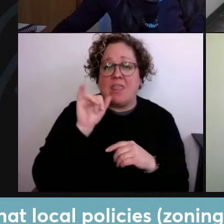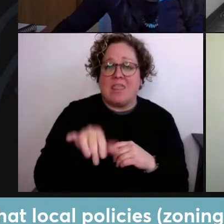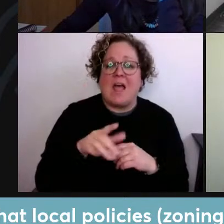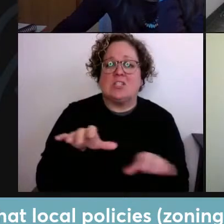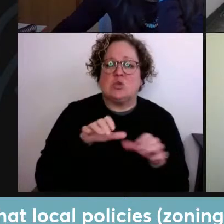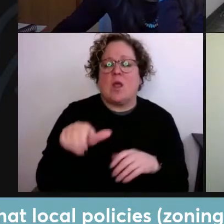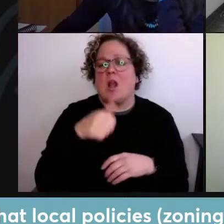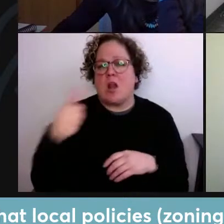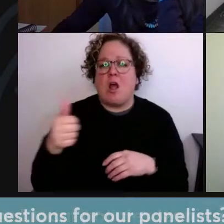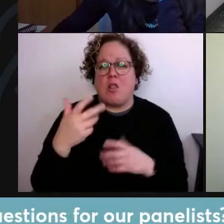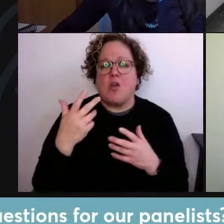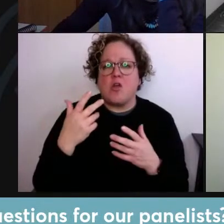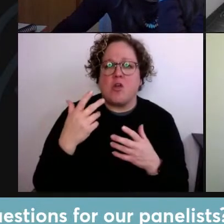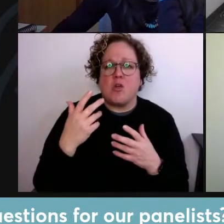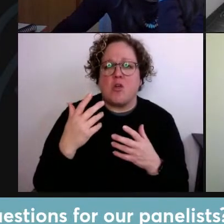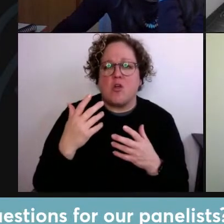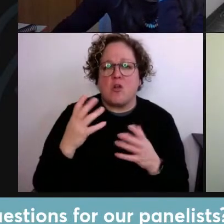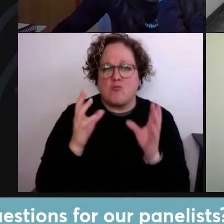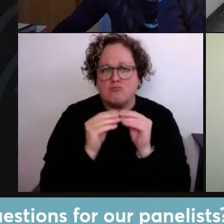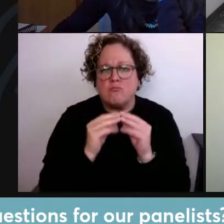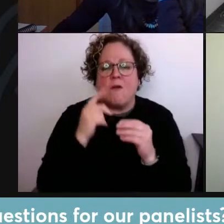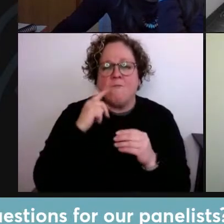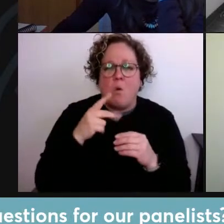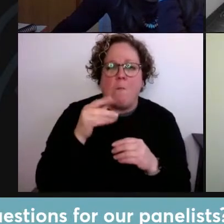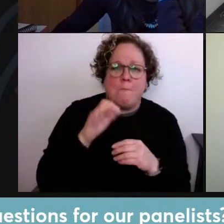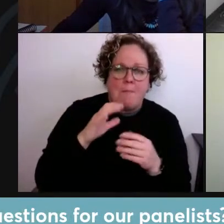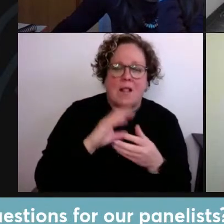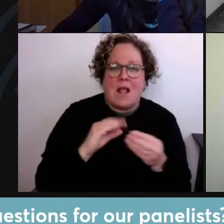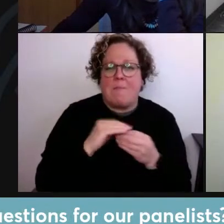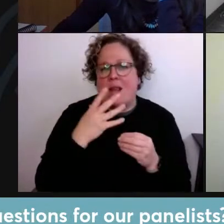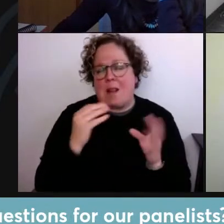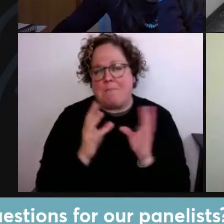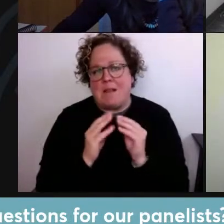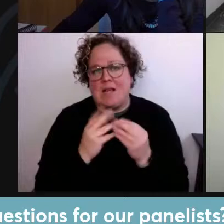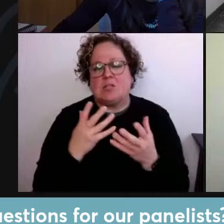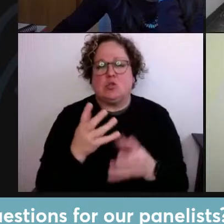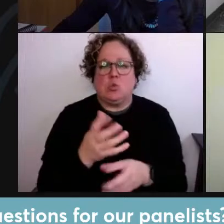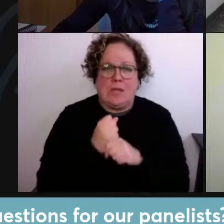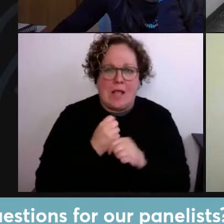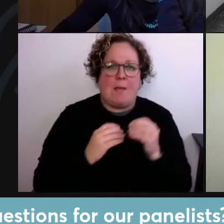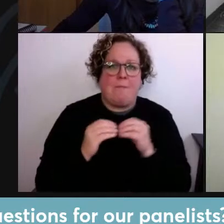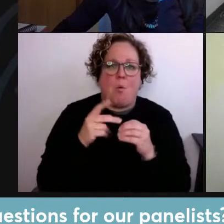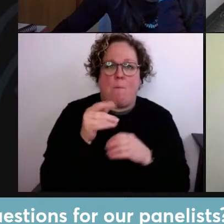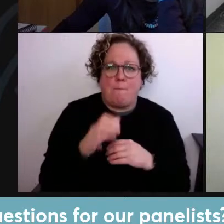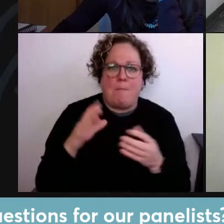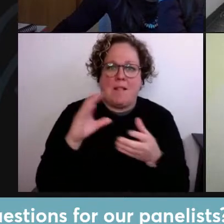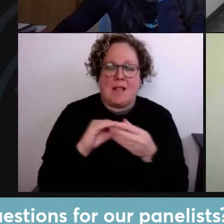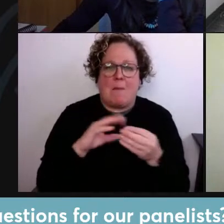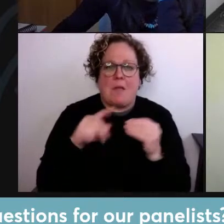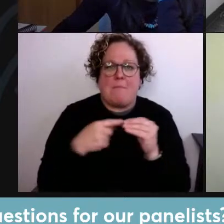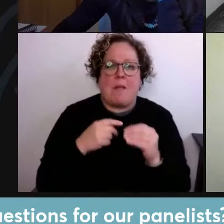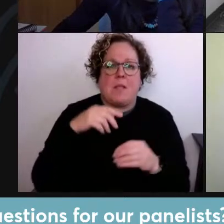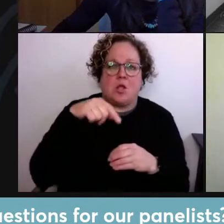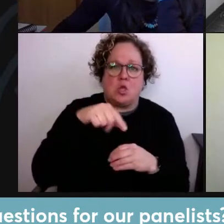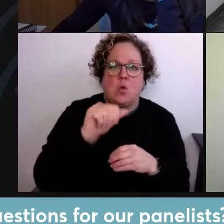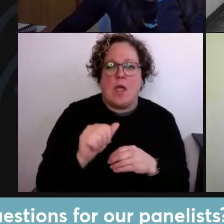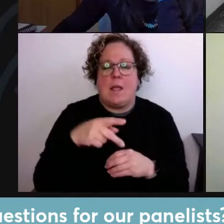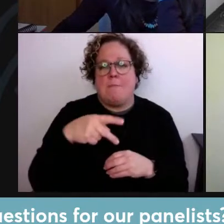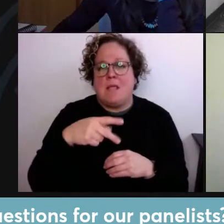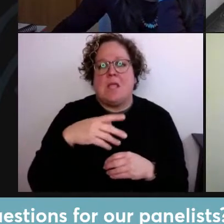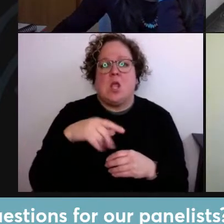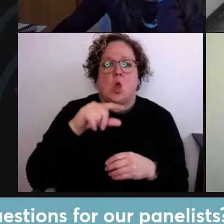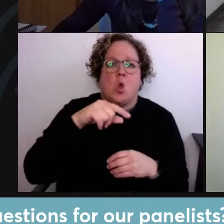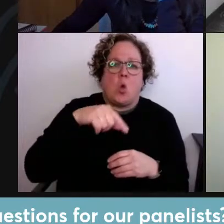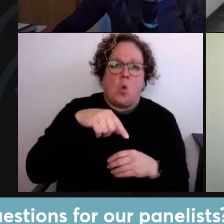public comment and meetings to get public comment and input on its QAP qualified allocation plan,